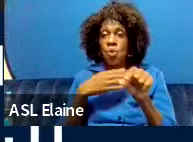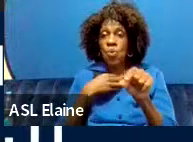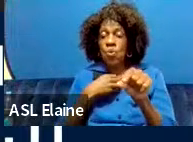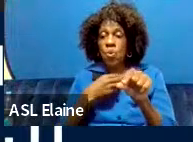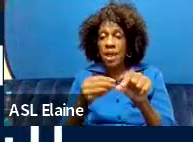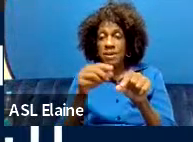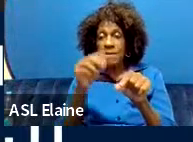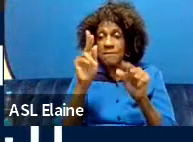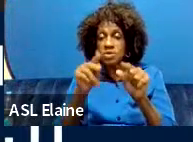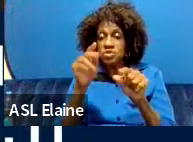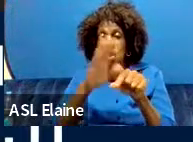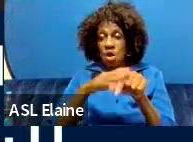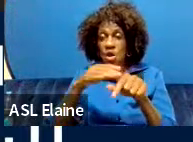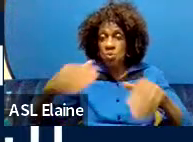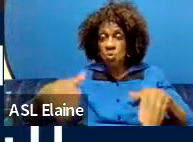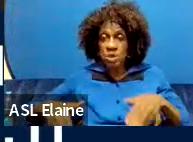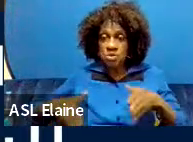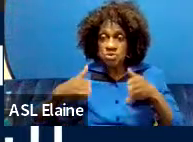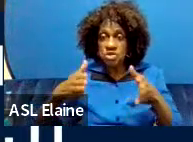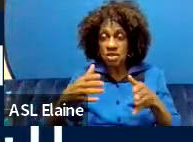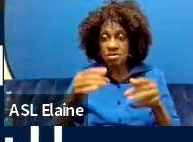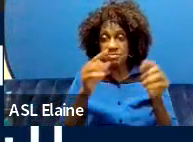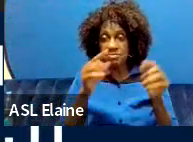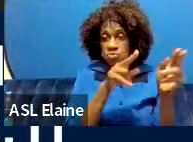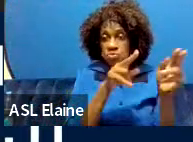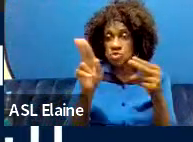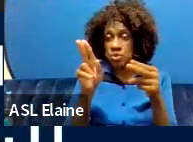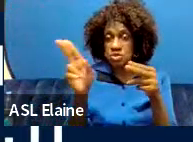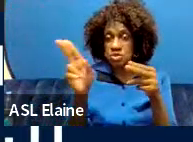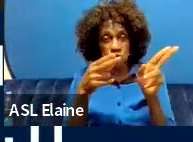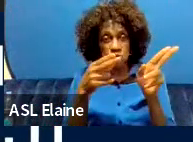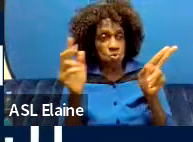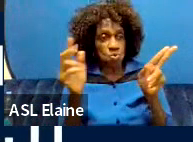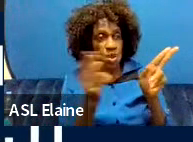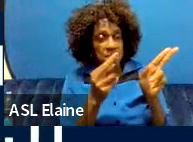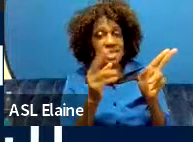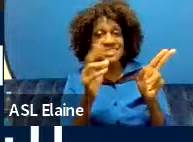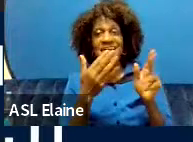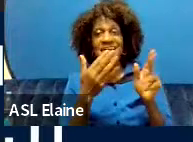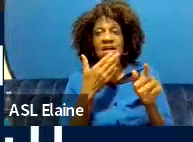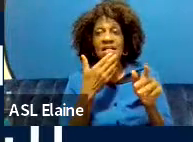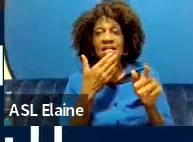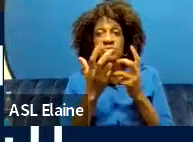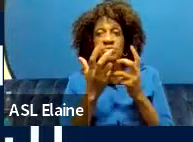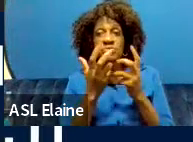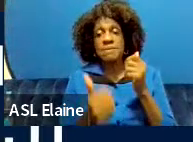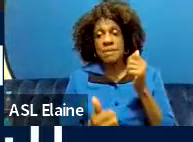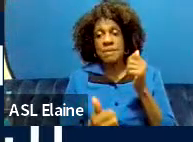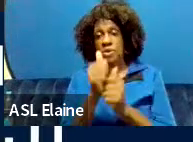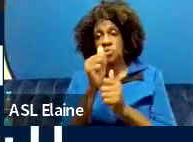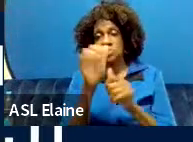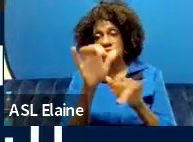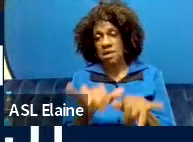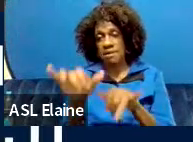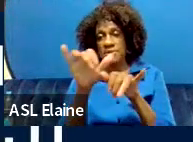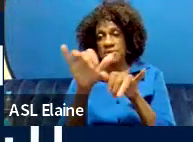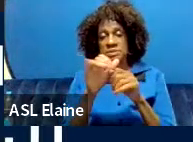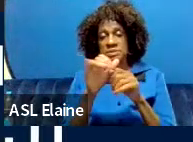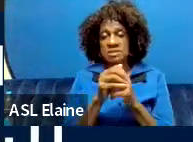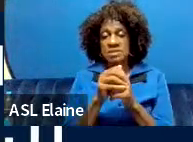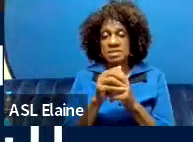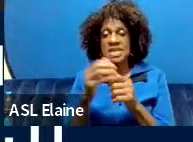person in a wheelchair facing to the right. This color combination for the symbol is the most common. Having